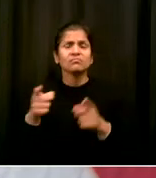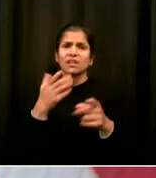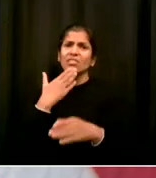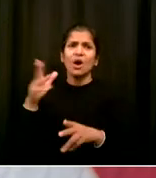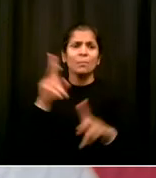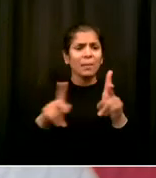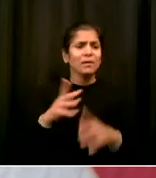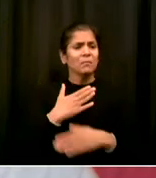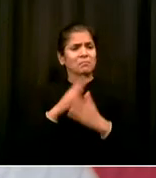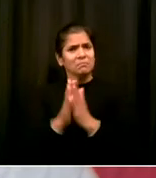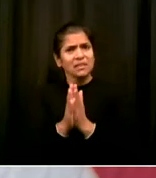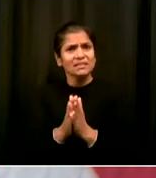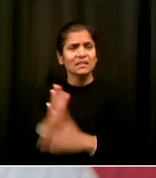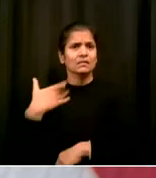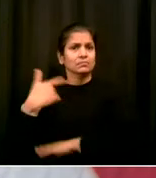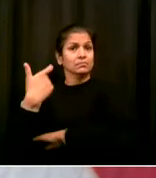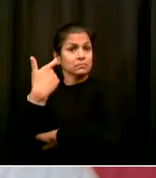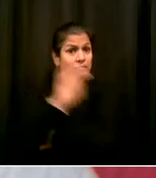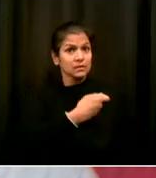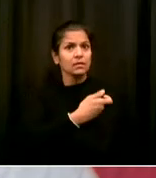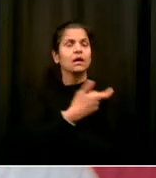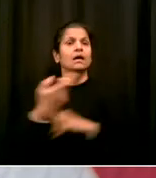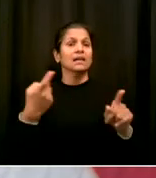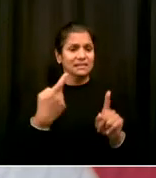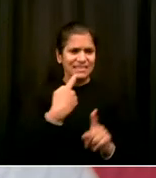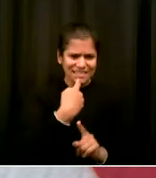unanswered questions. Our website,